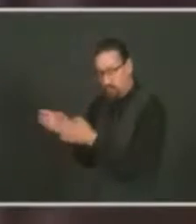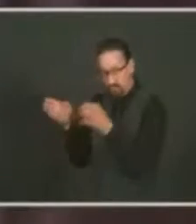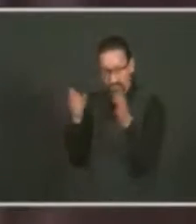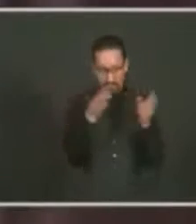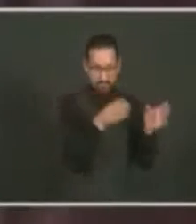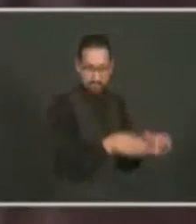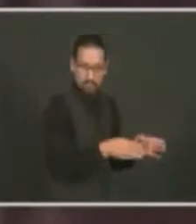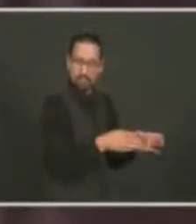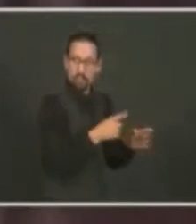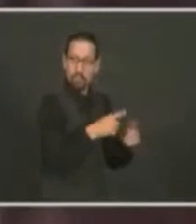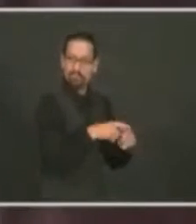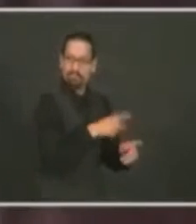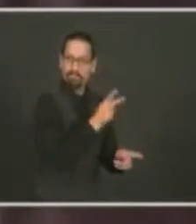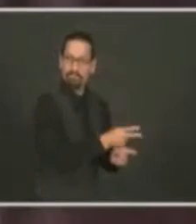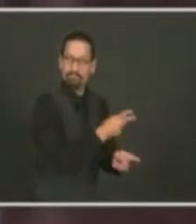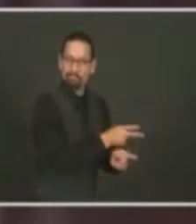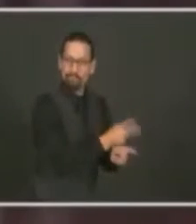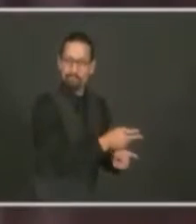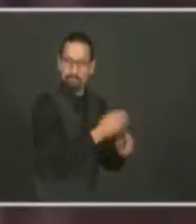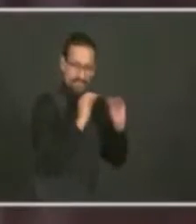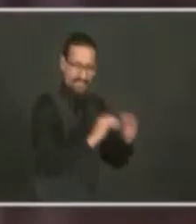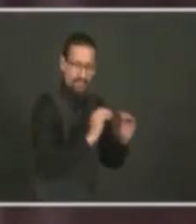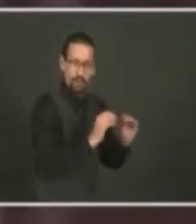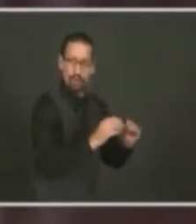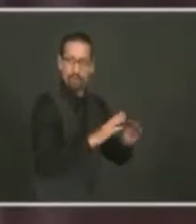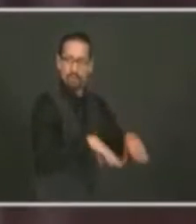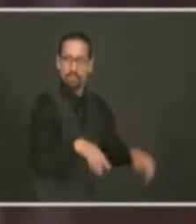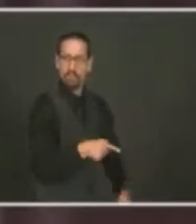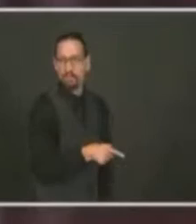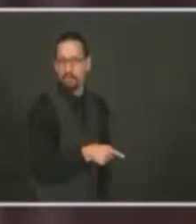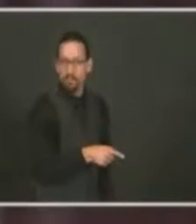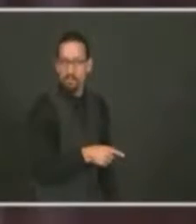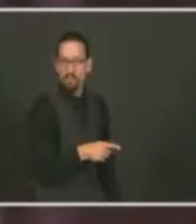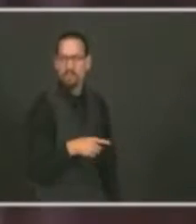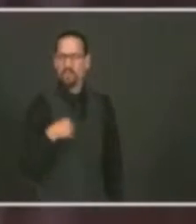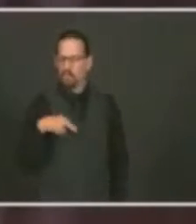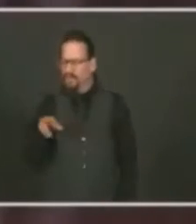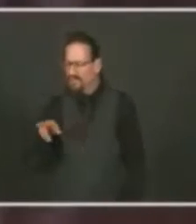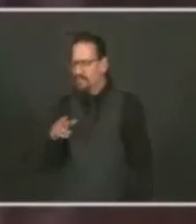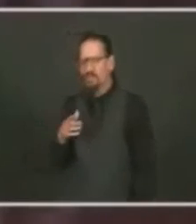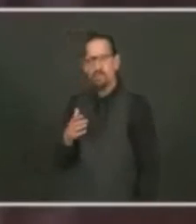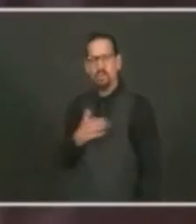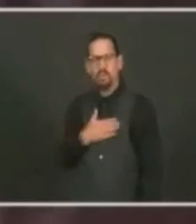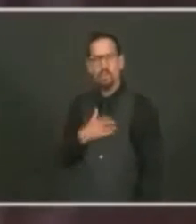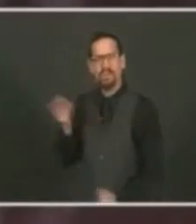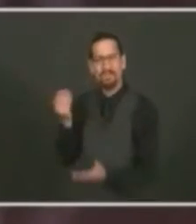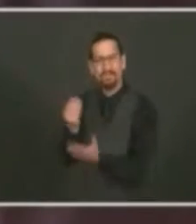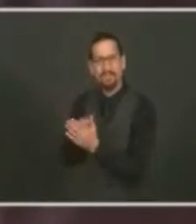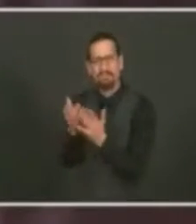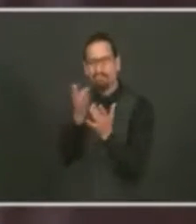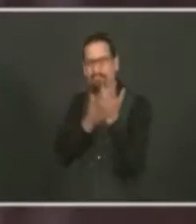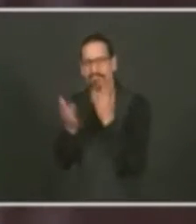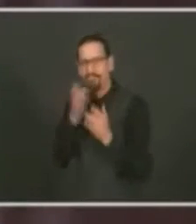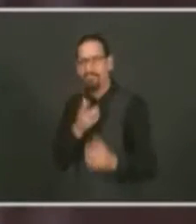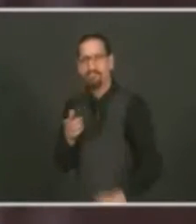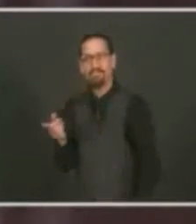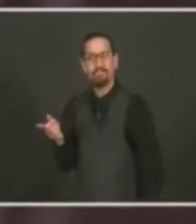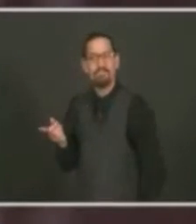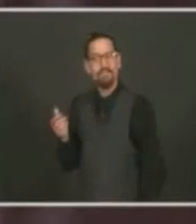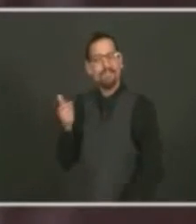really, really hard on her family. But she's not a teacher. I mean, she is struggling to do right by her